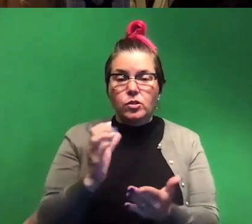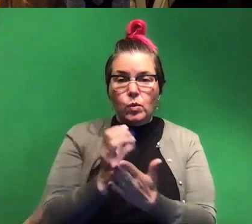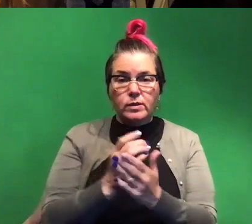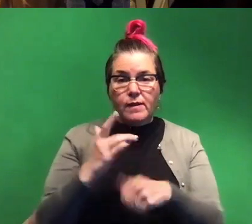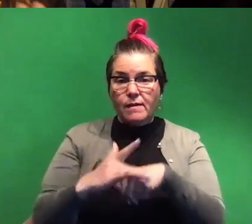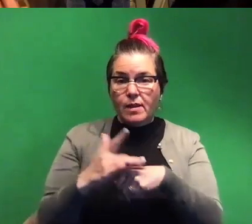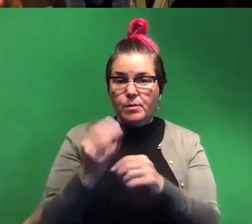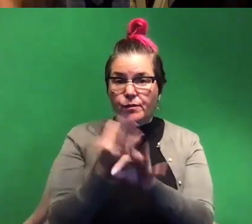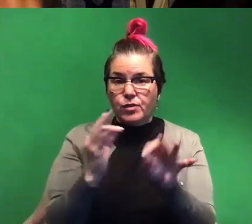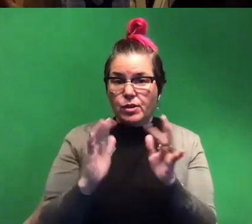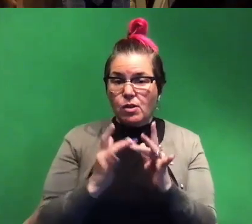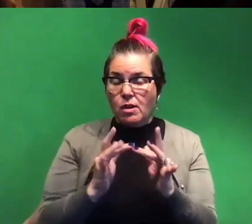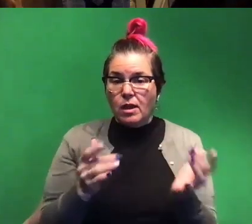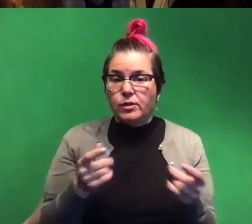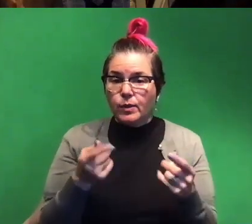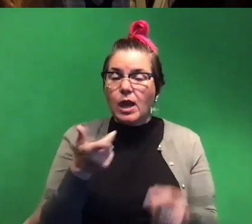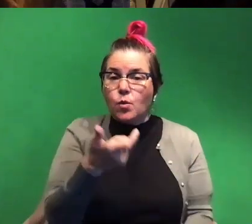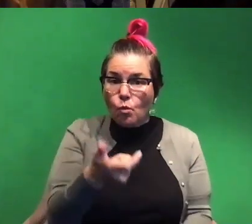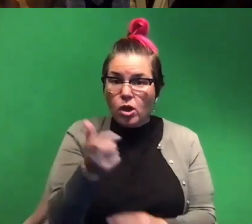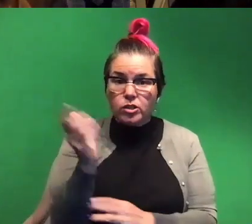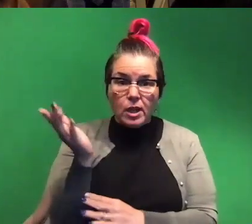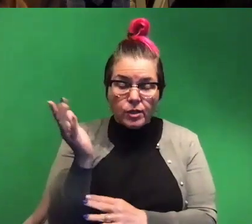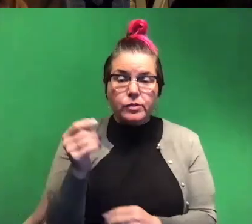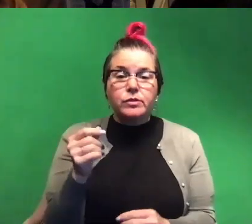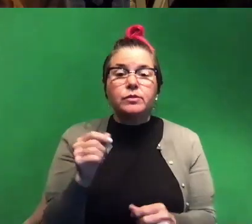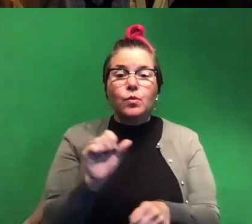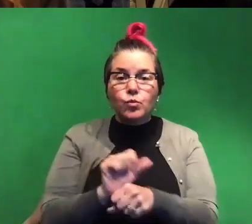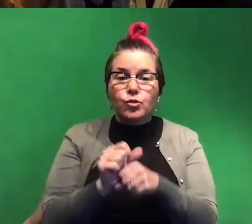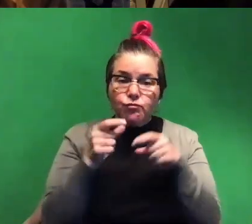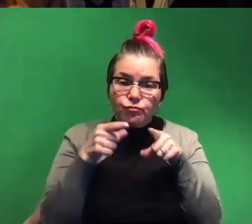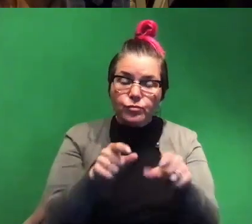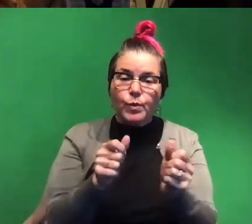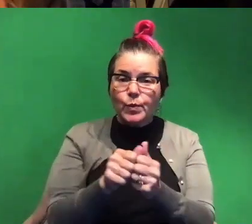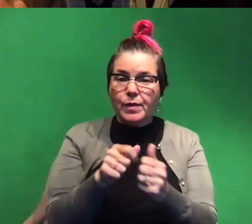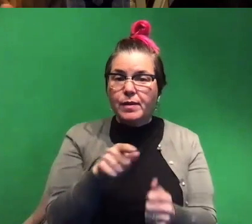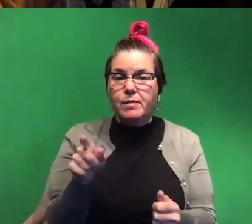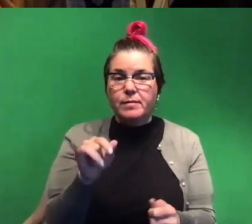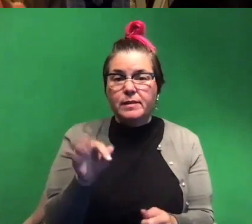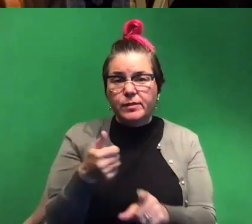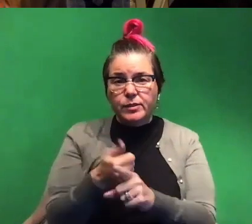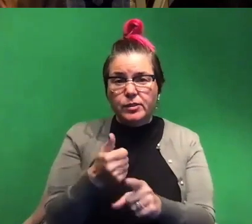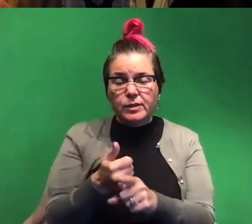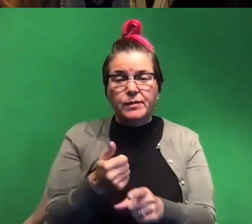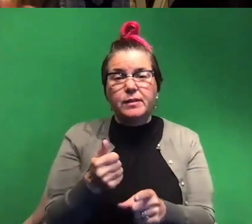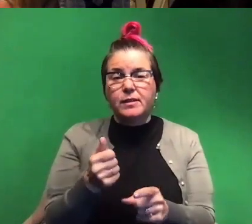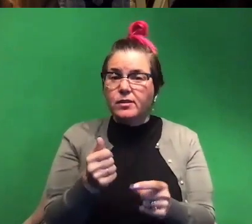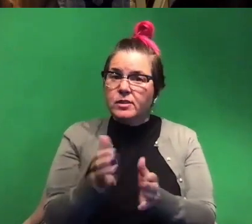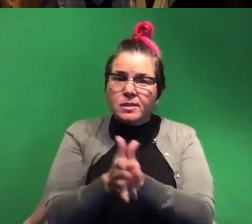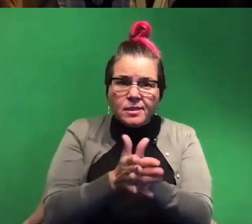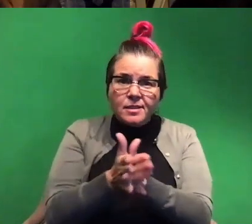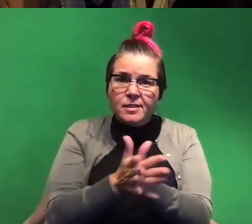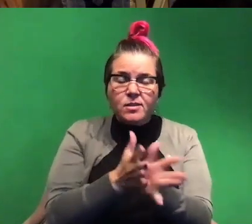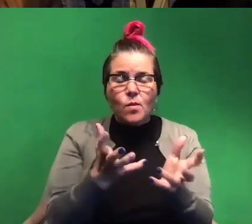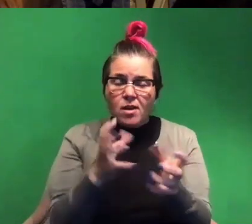free online, so you can watch the lectures and work along with them if you are really a go-getter and want to get after